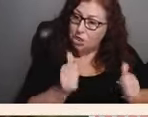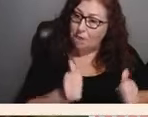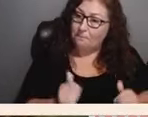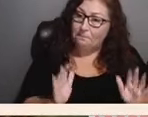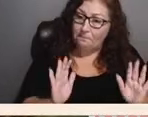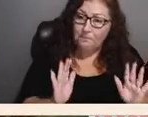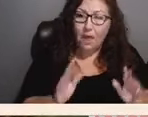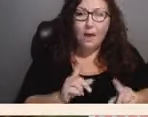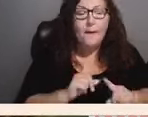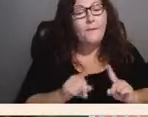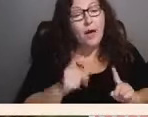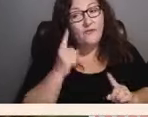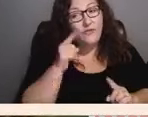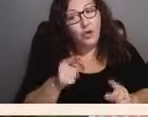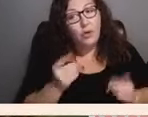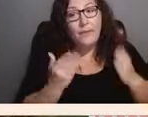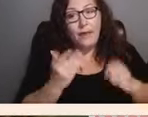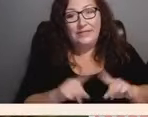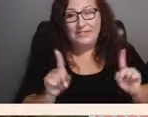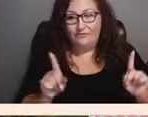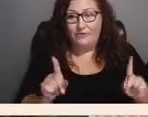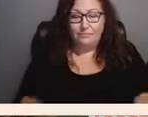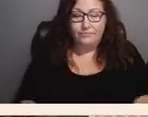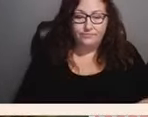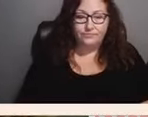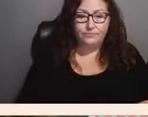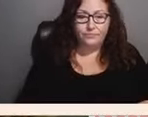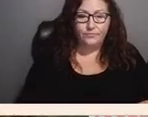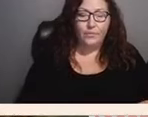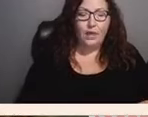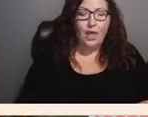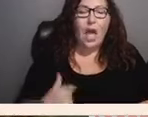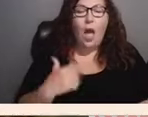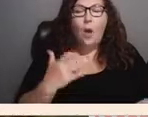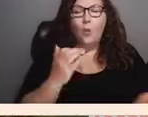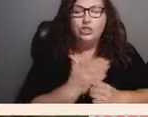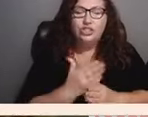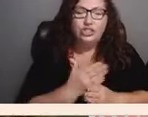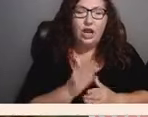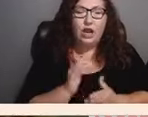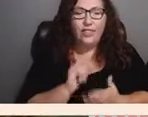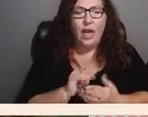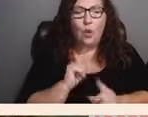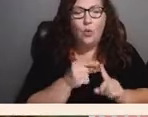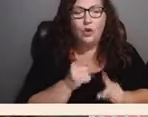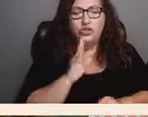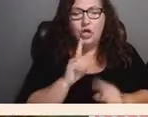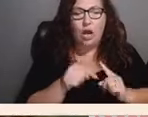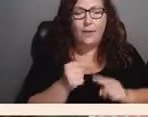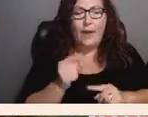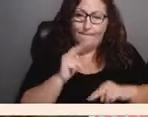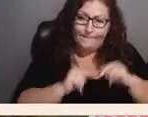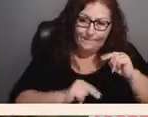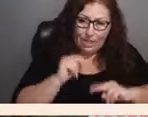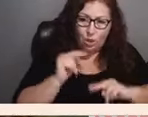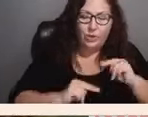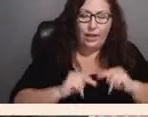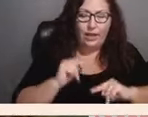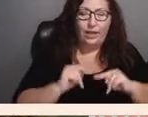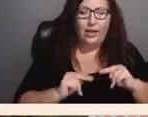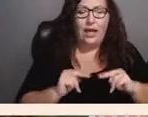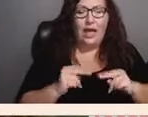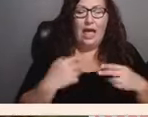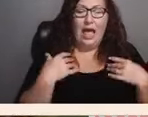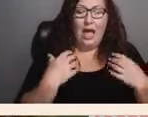be differently. And I wanted to share that when you're talking about building a healthy marriage